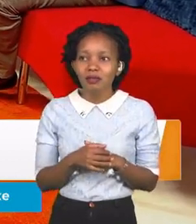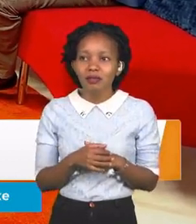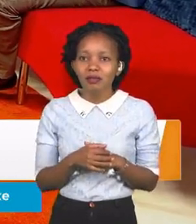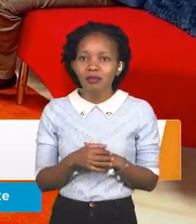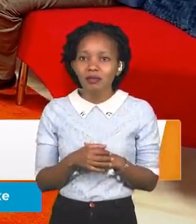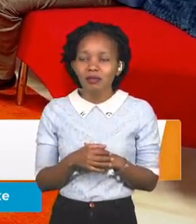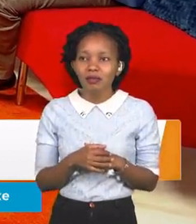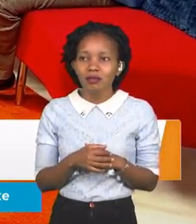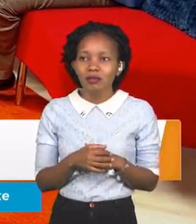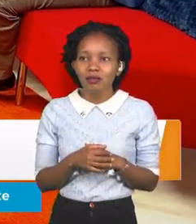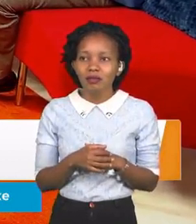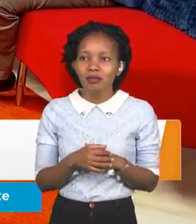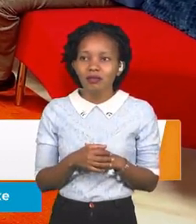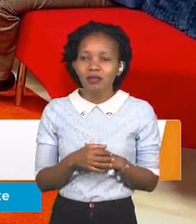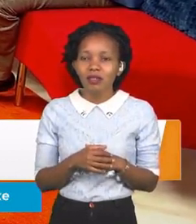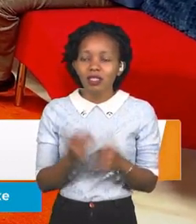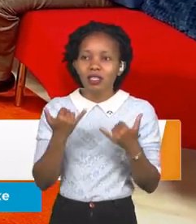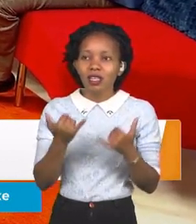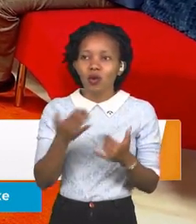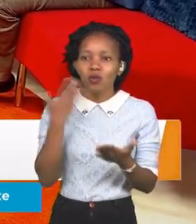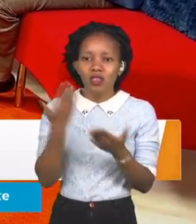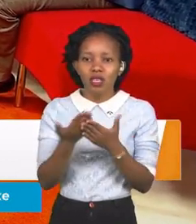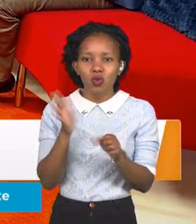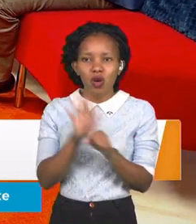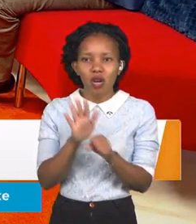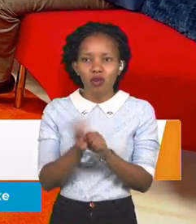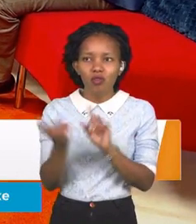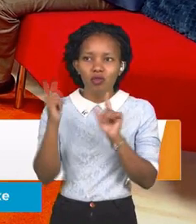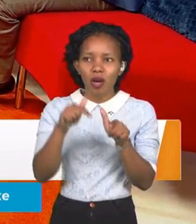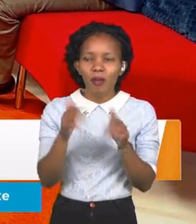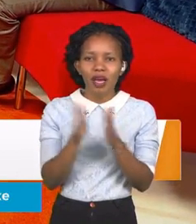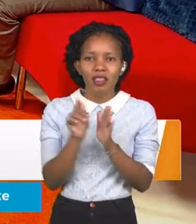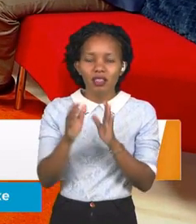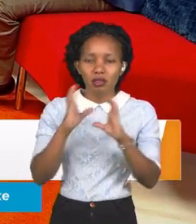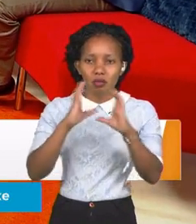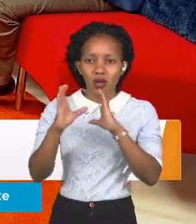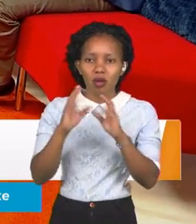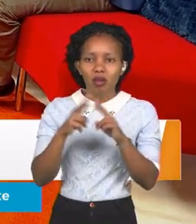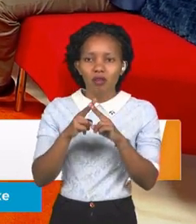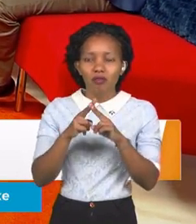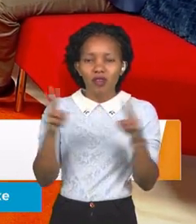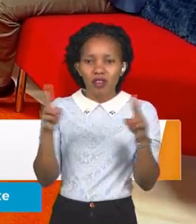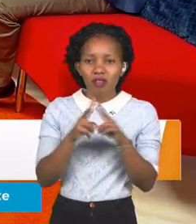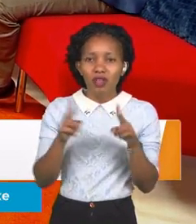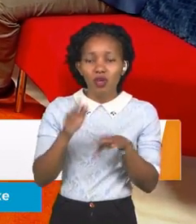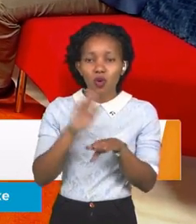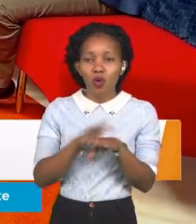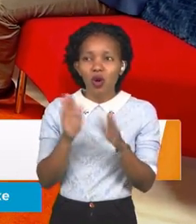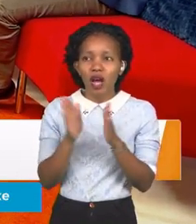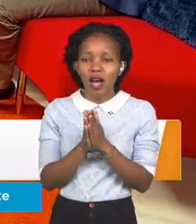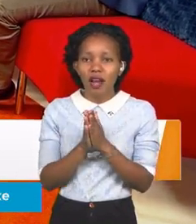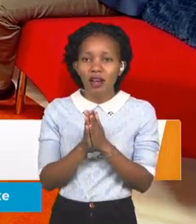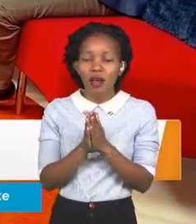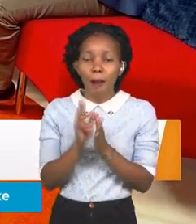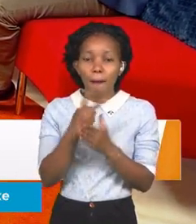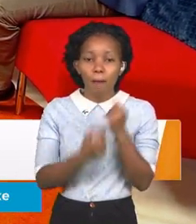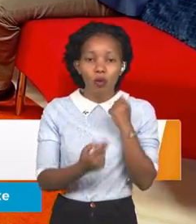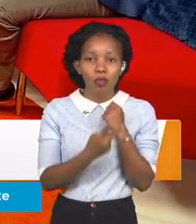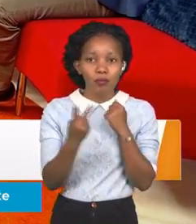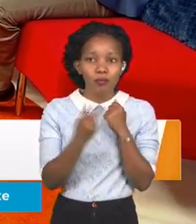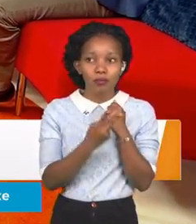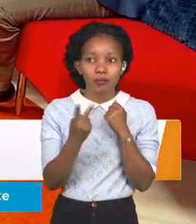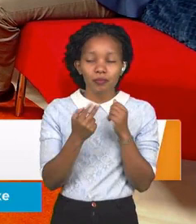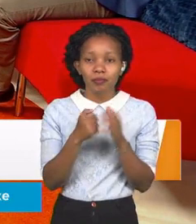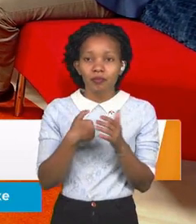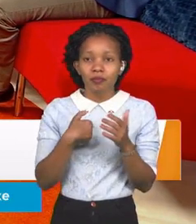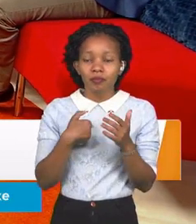time. Yes. Lady and gentlemen, thank you so much for coming. And this conversation has been so candid. And Bwana Murara and Charlotte,